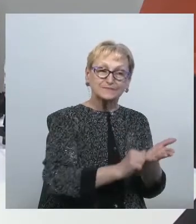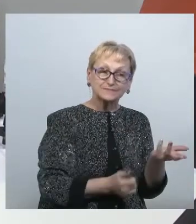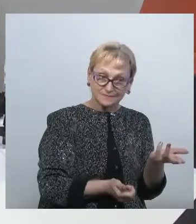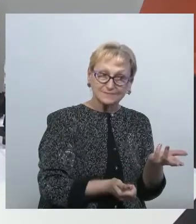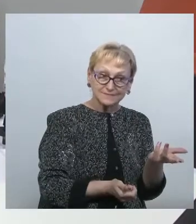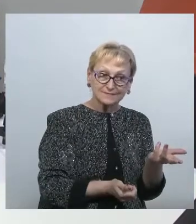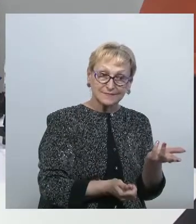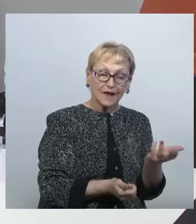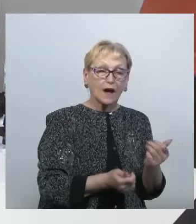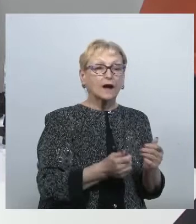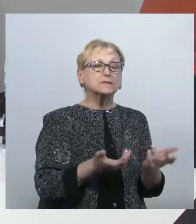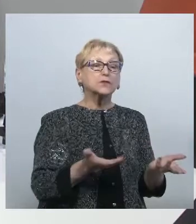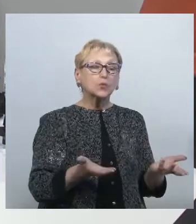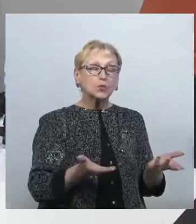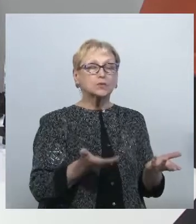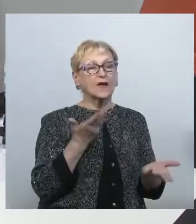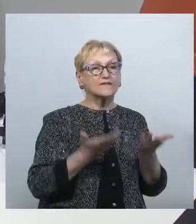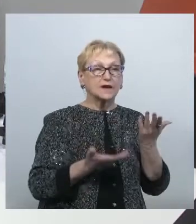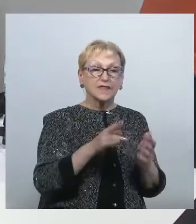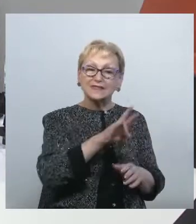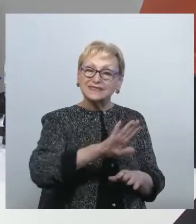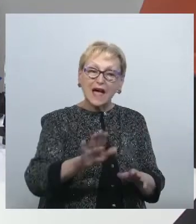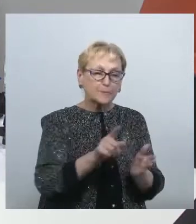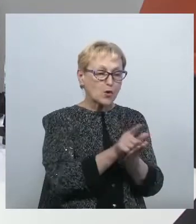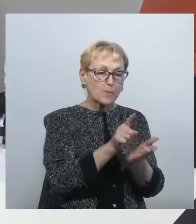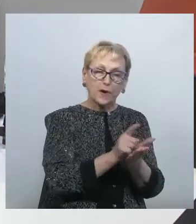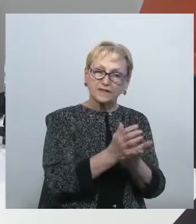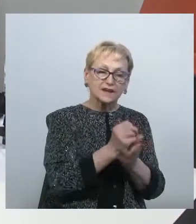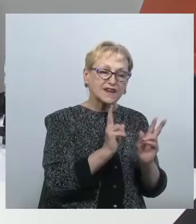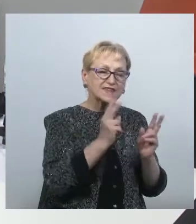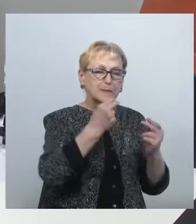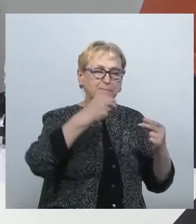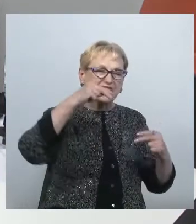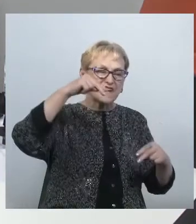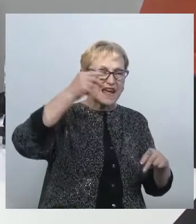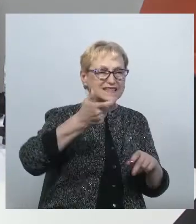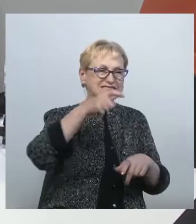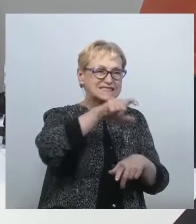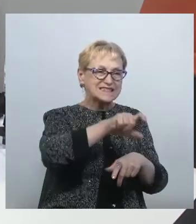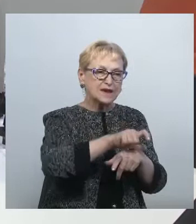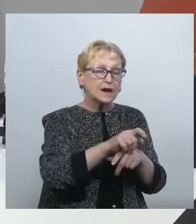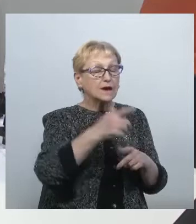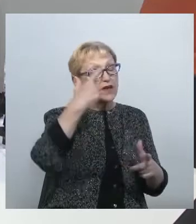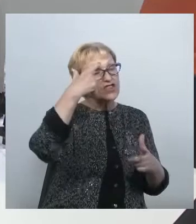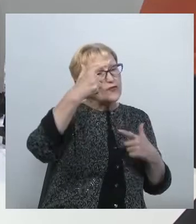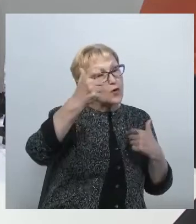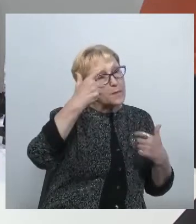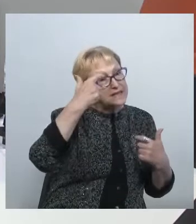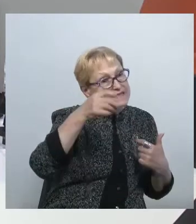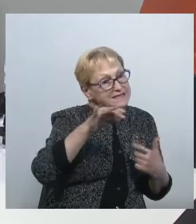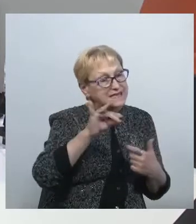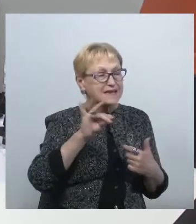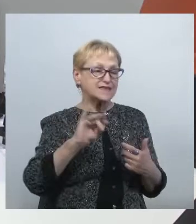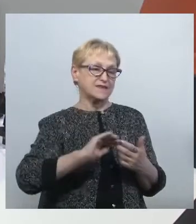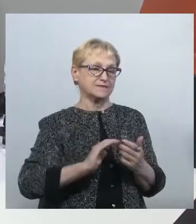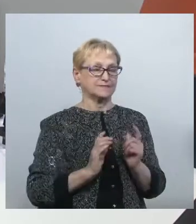function of the state. But in this situation, it's not about taxes, it's about other preferences. The state cannot exist without taxes.